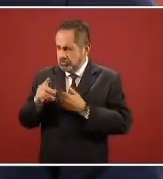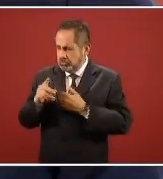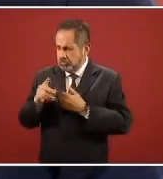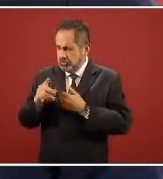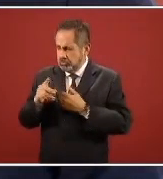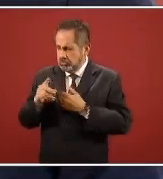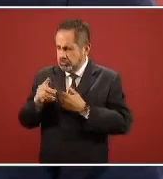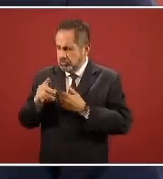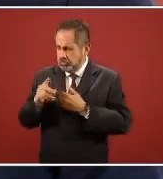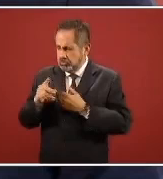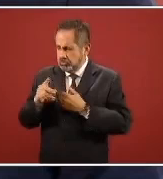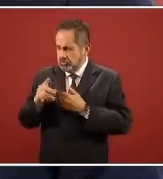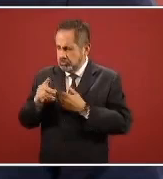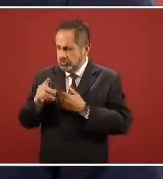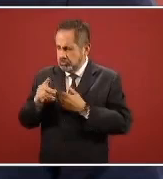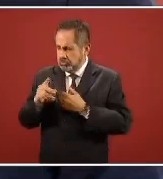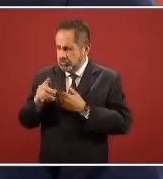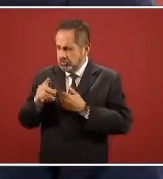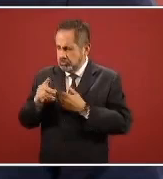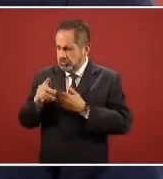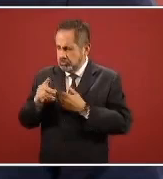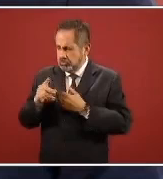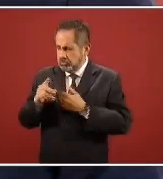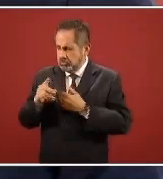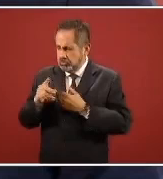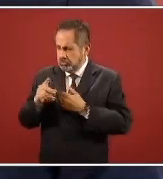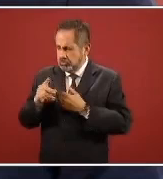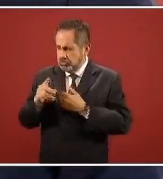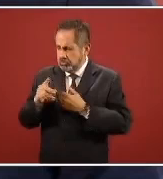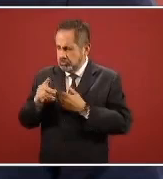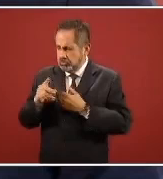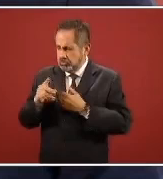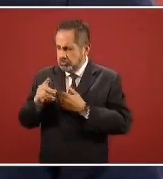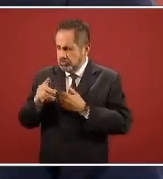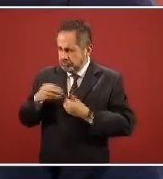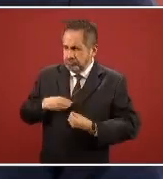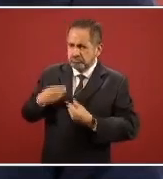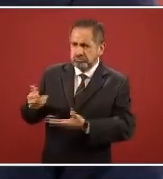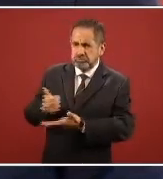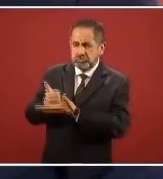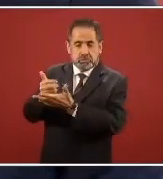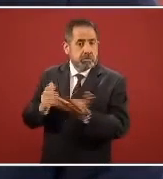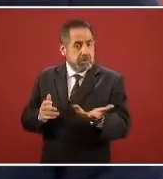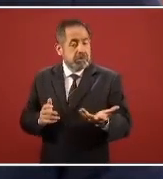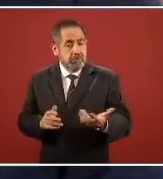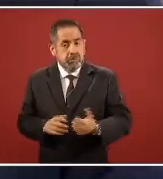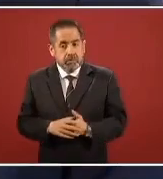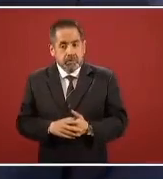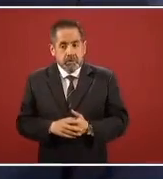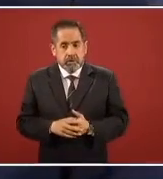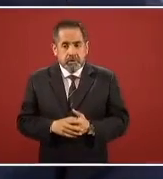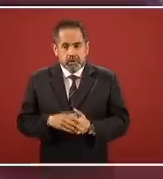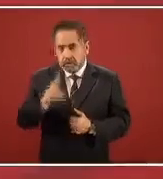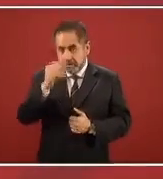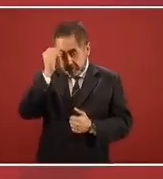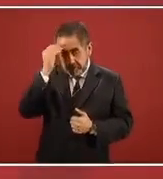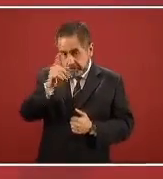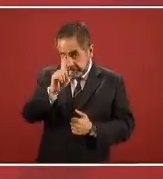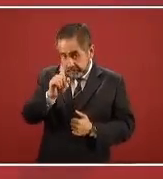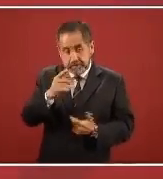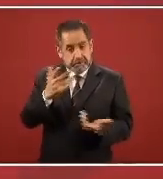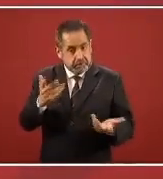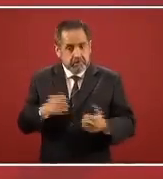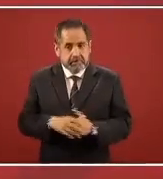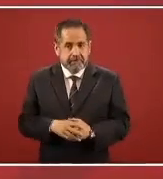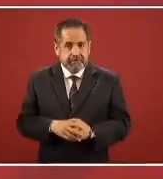participate and decide to help in order to resolve this problem, no lo olvidemos. Let's not